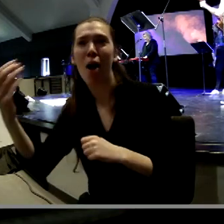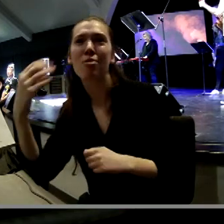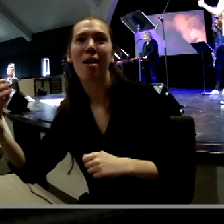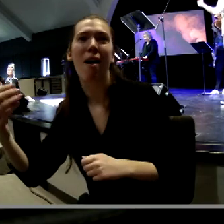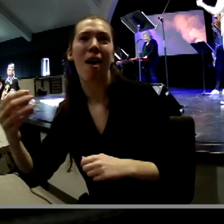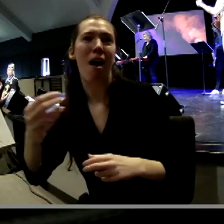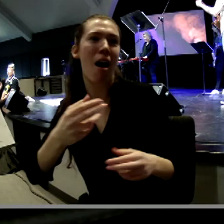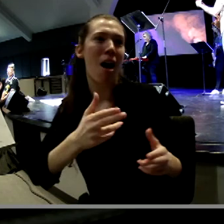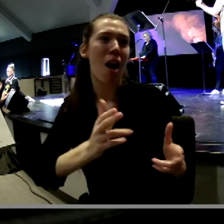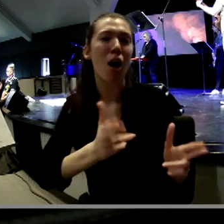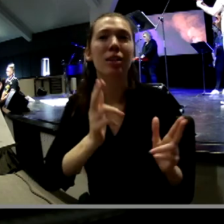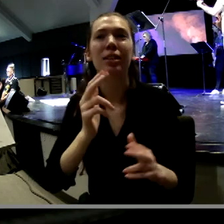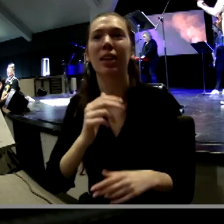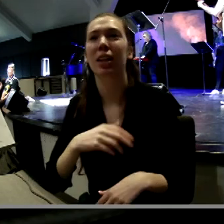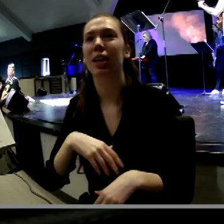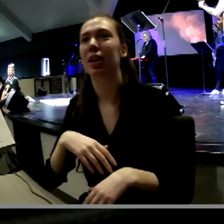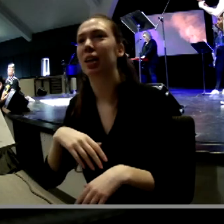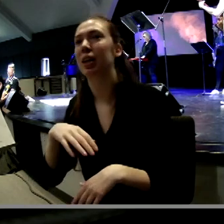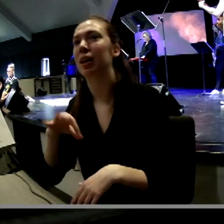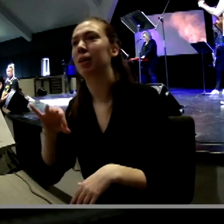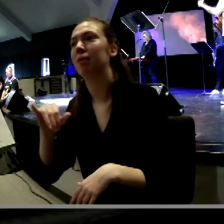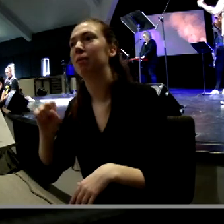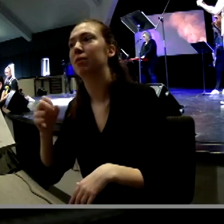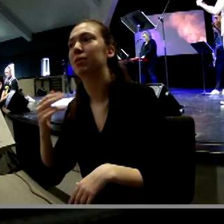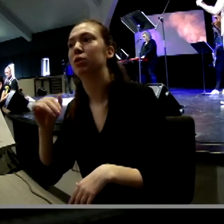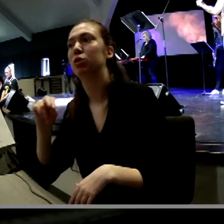hunting, fishing, shooting guns,